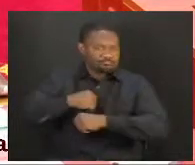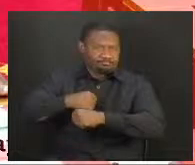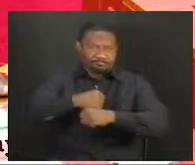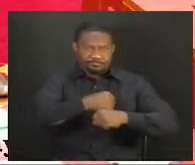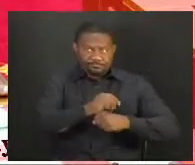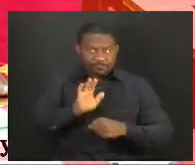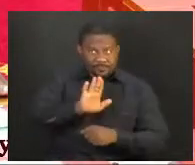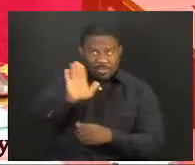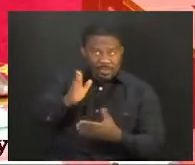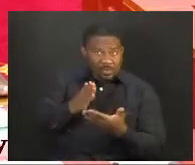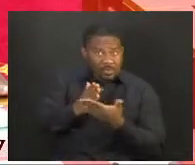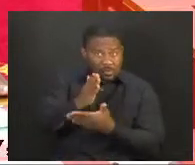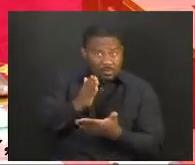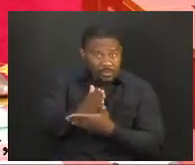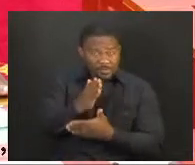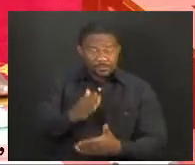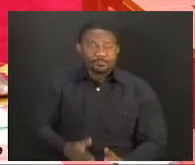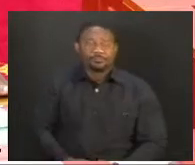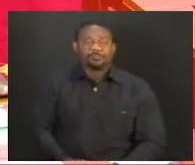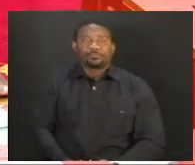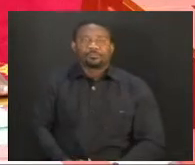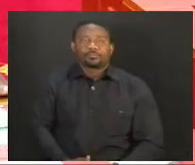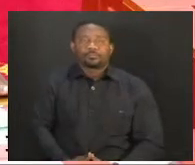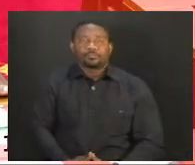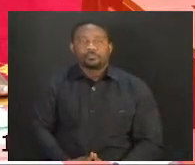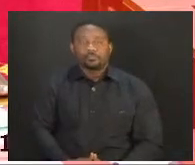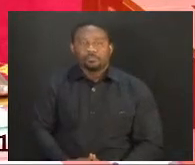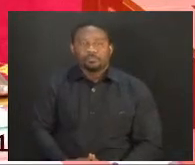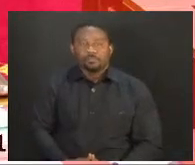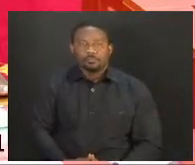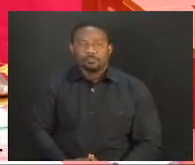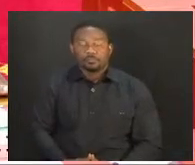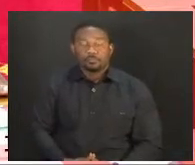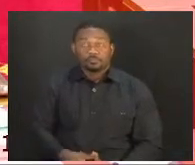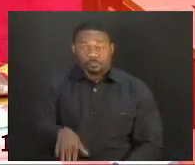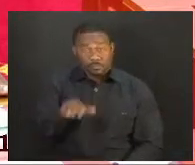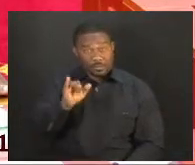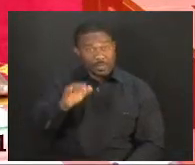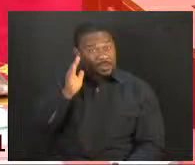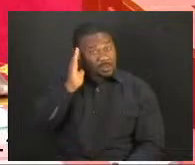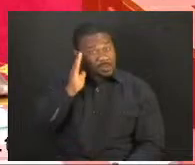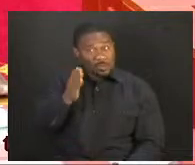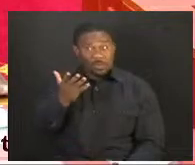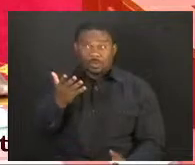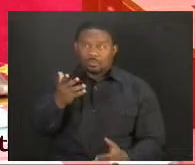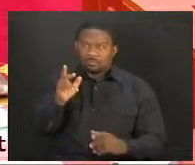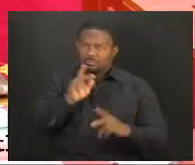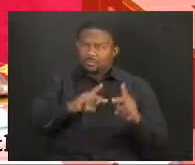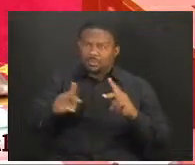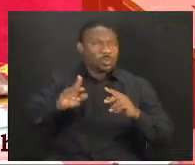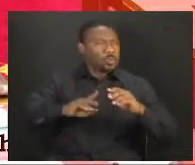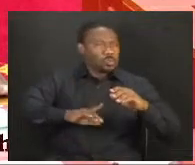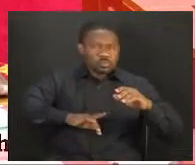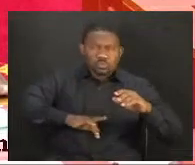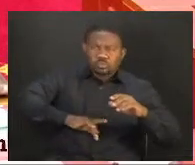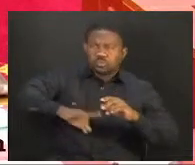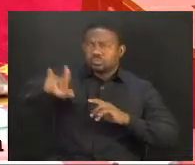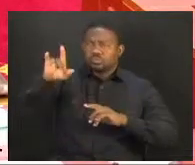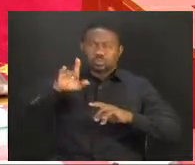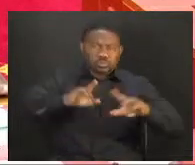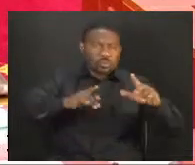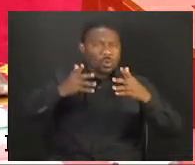rights and welfare. Mr. Speaker, this will also reduce illegal migration, prevent worker